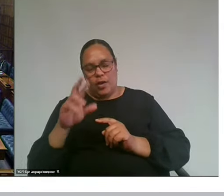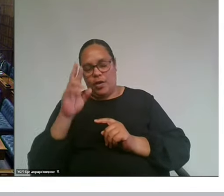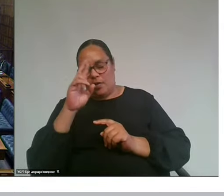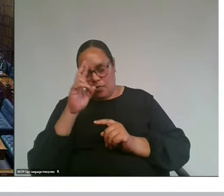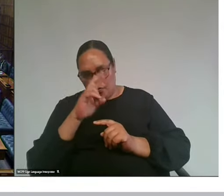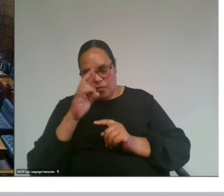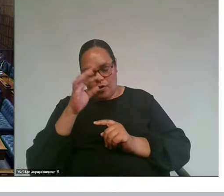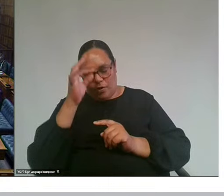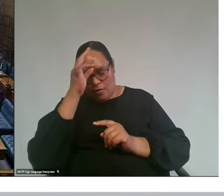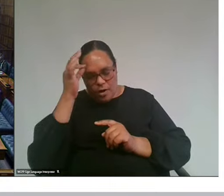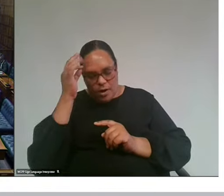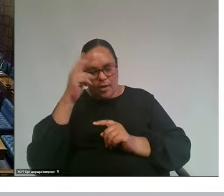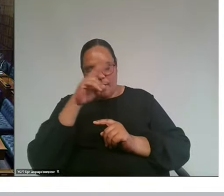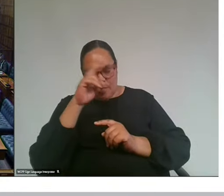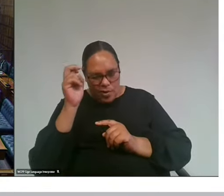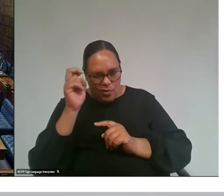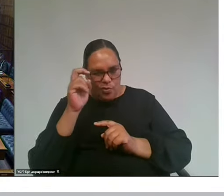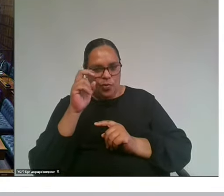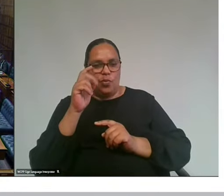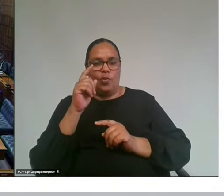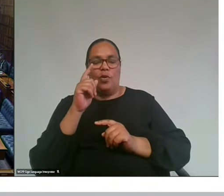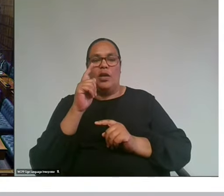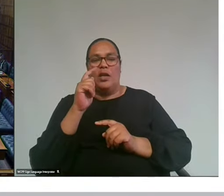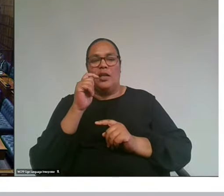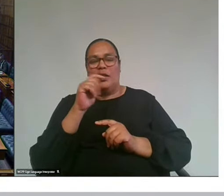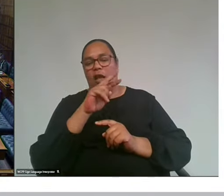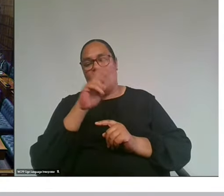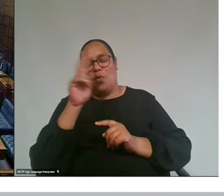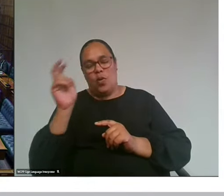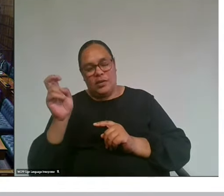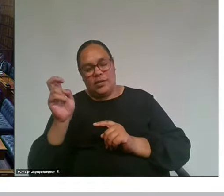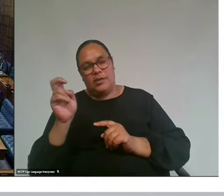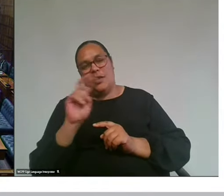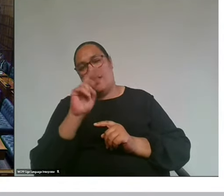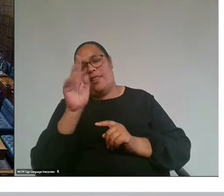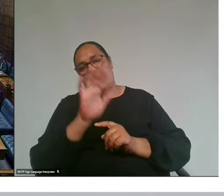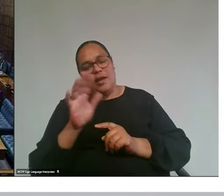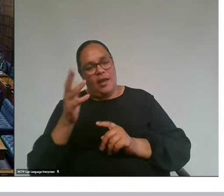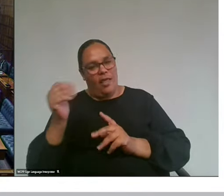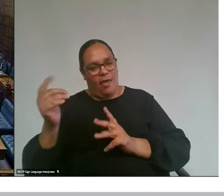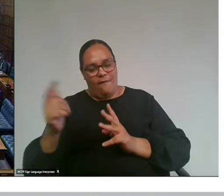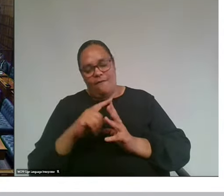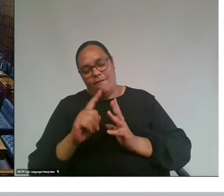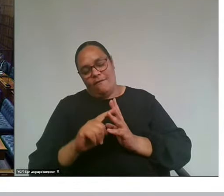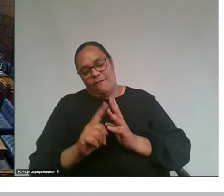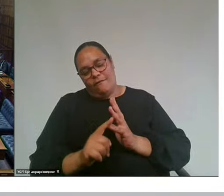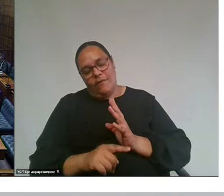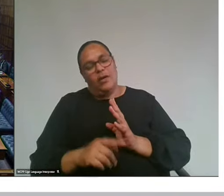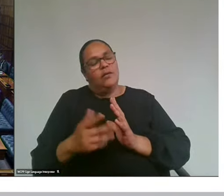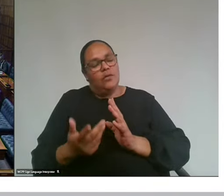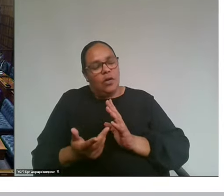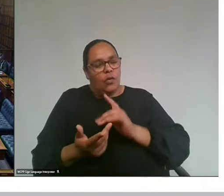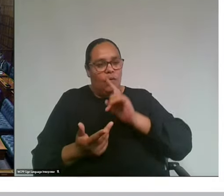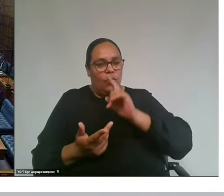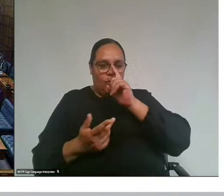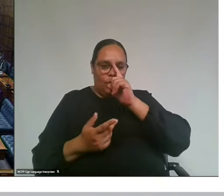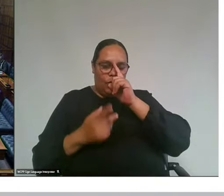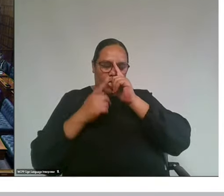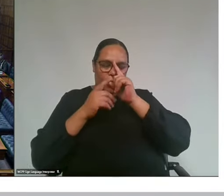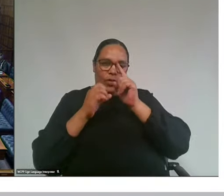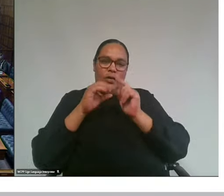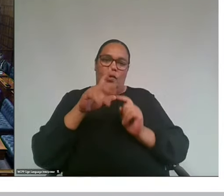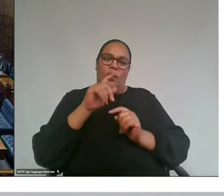blue what is the turquoise I think is one one another color um so uh it